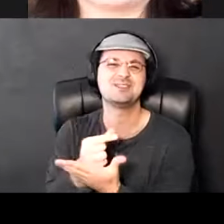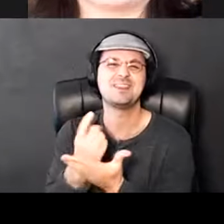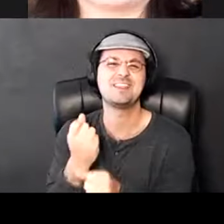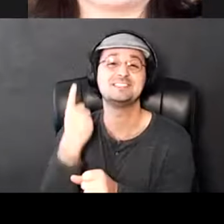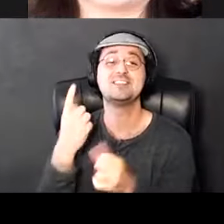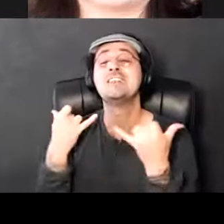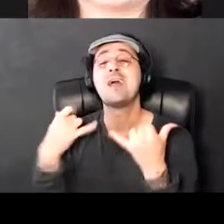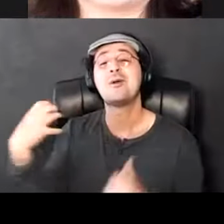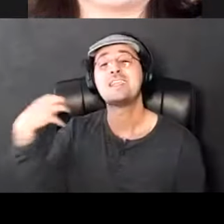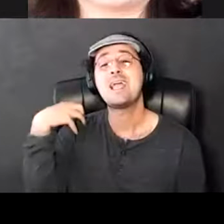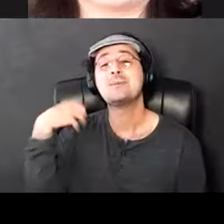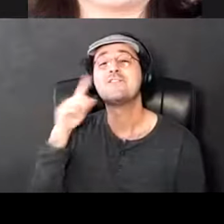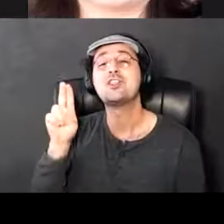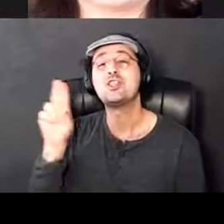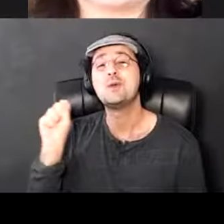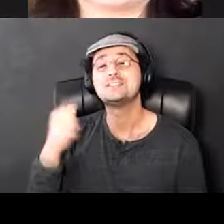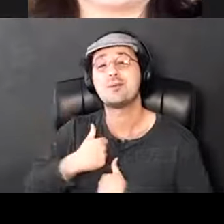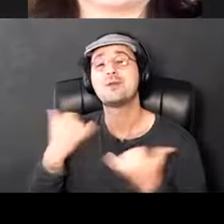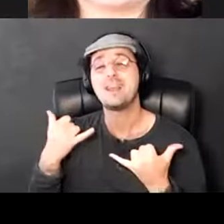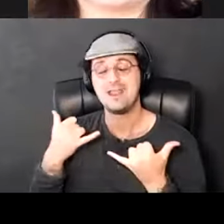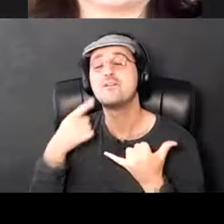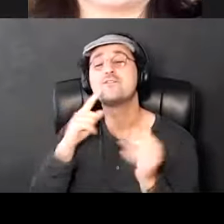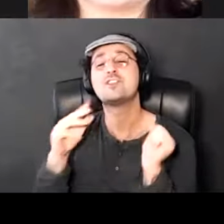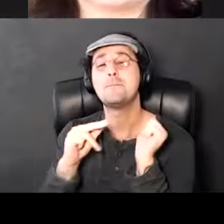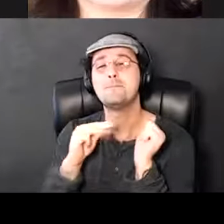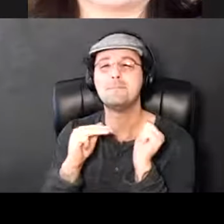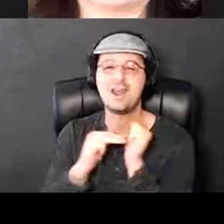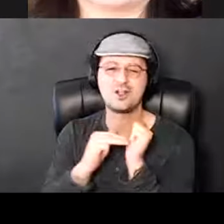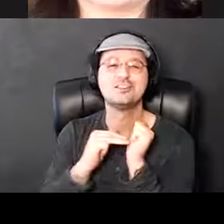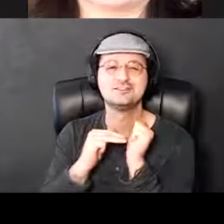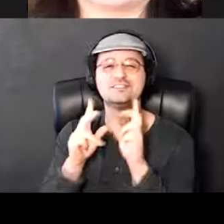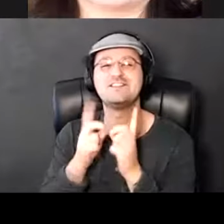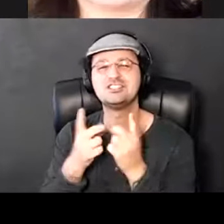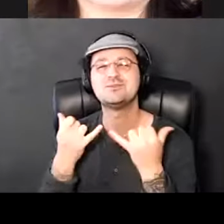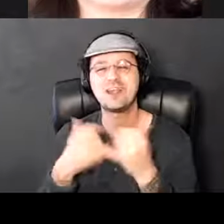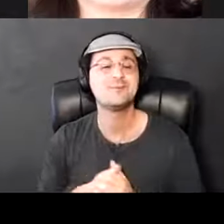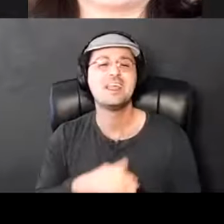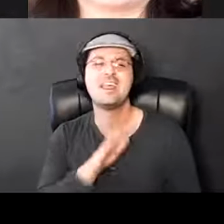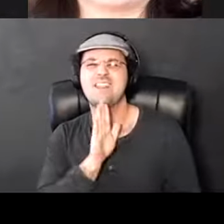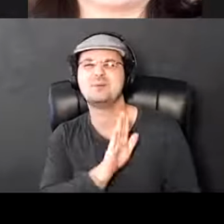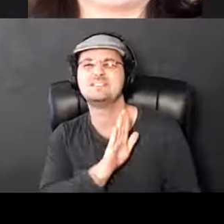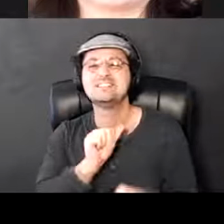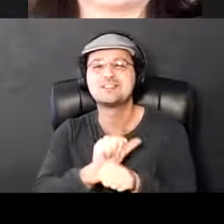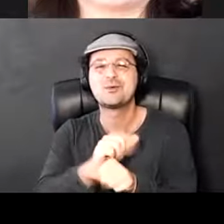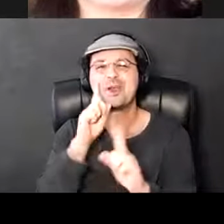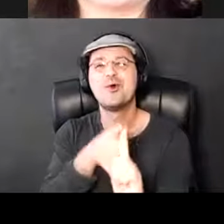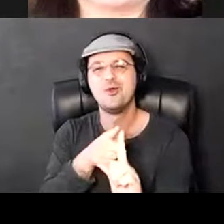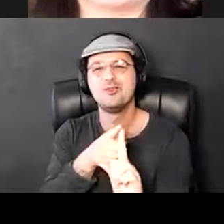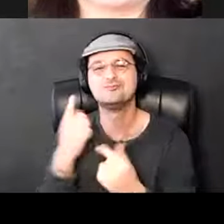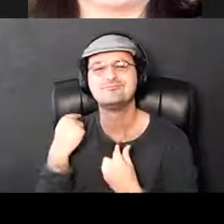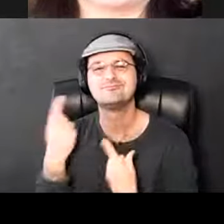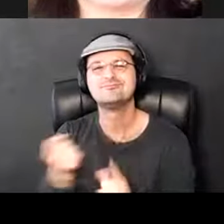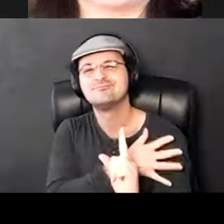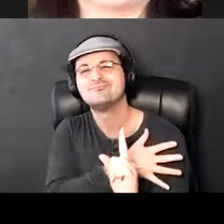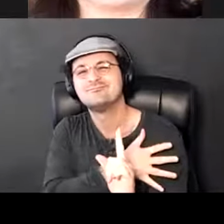the US Army Medical Division. So that was kind of his career goal that he was